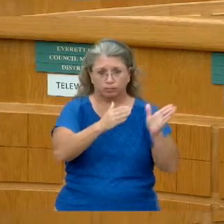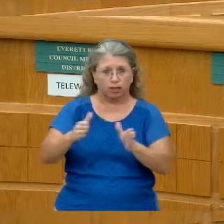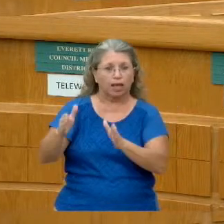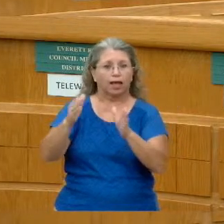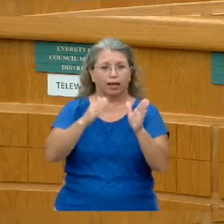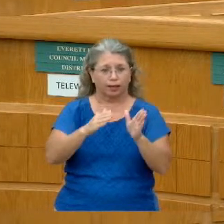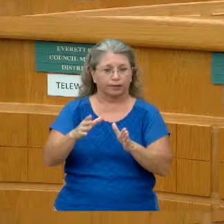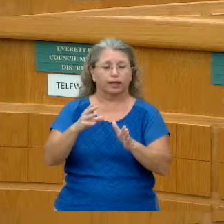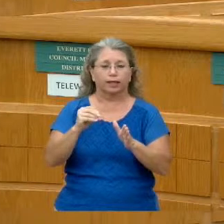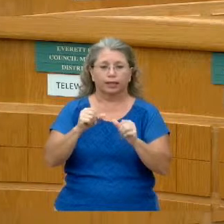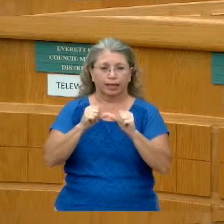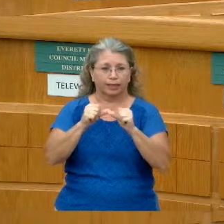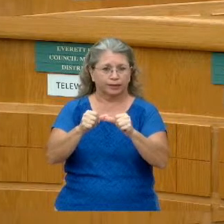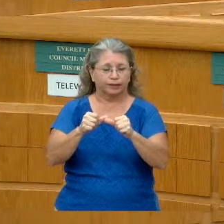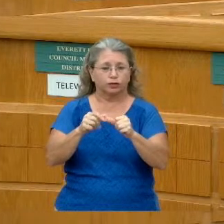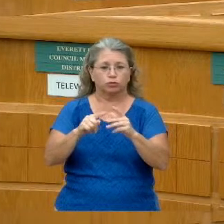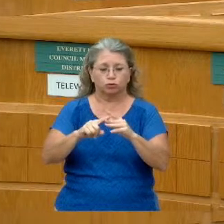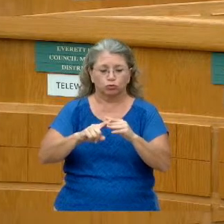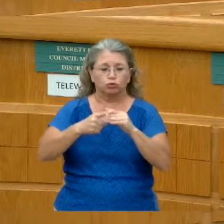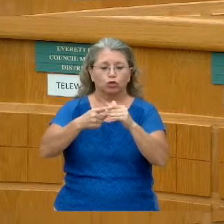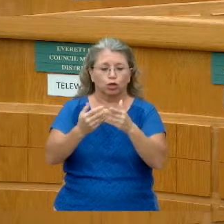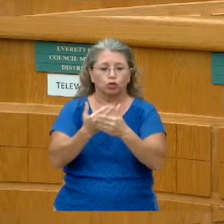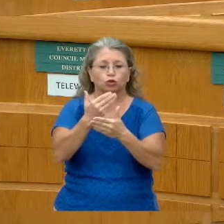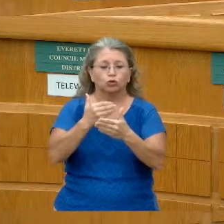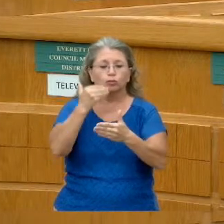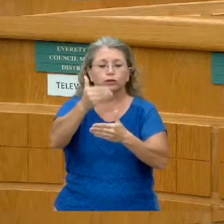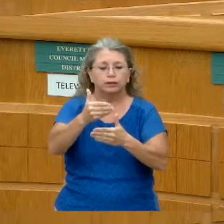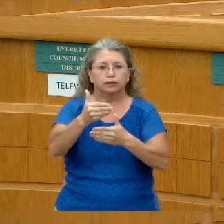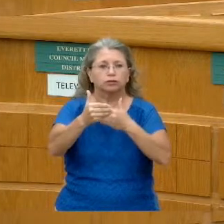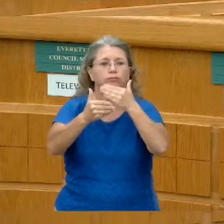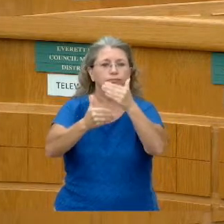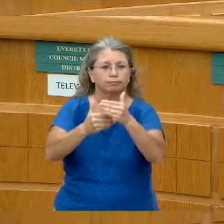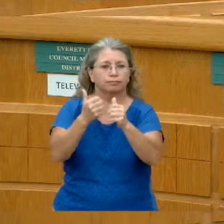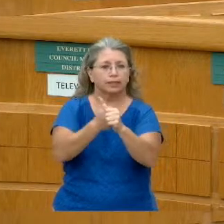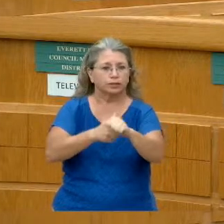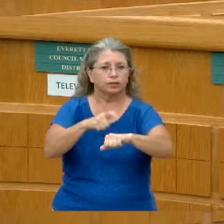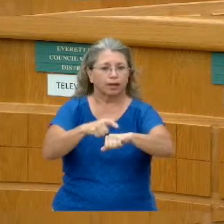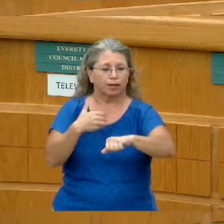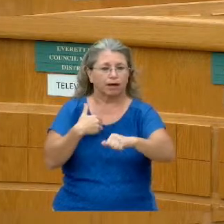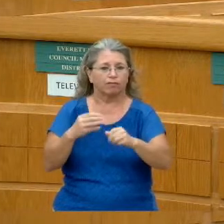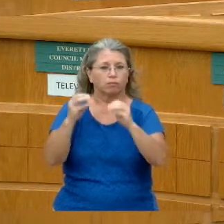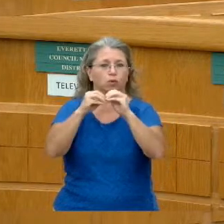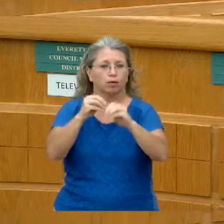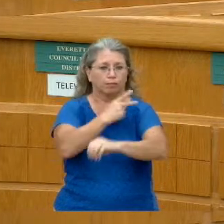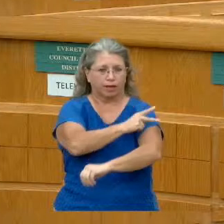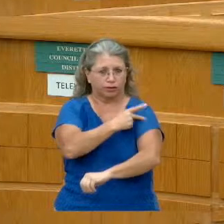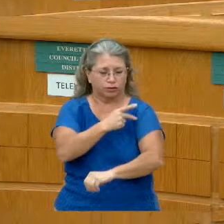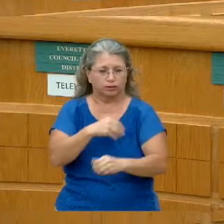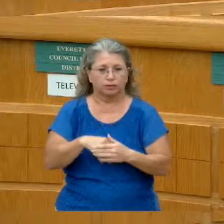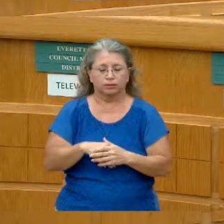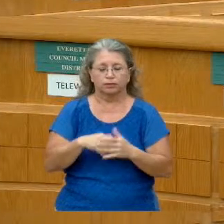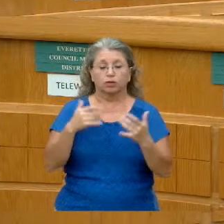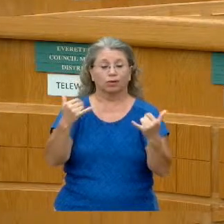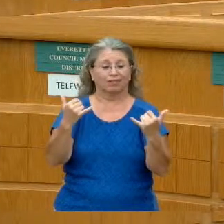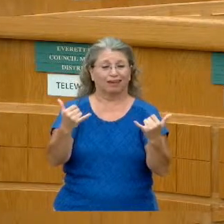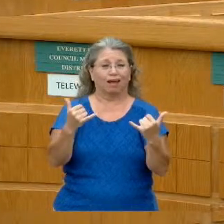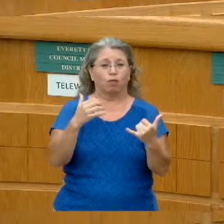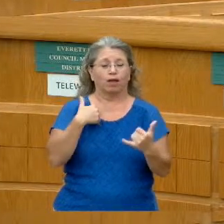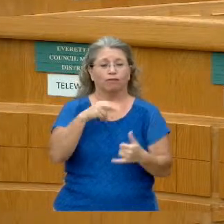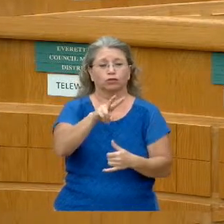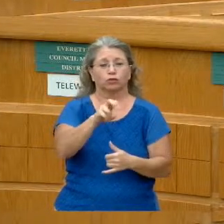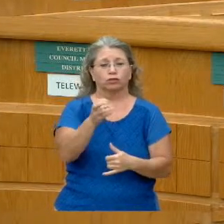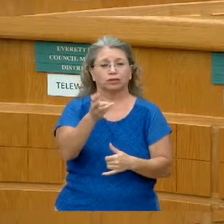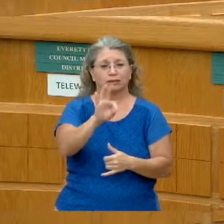those layers as more and more patients get admitted. So 269 in the hospital today. That's up